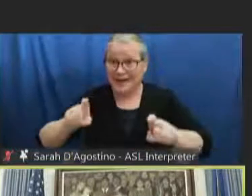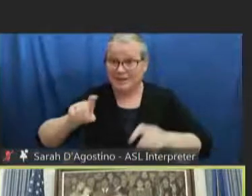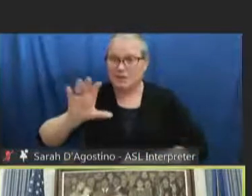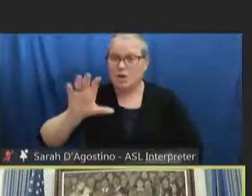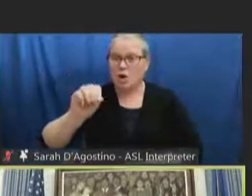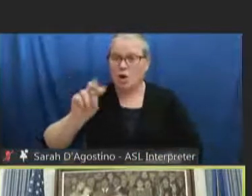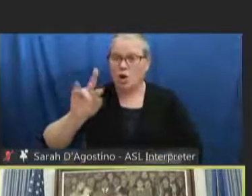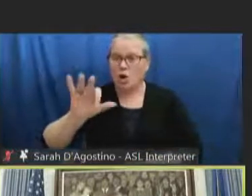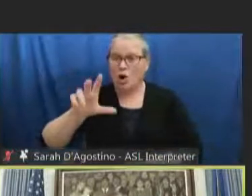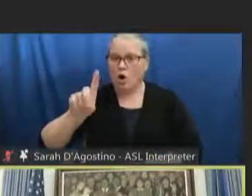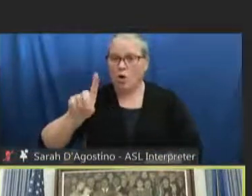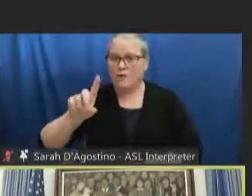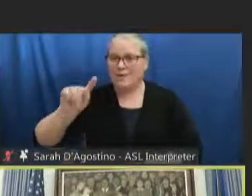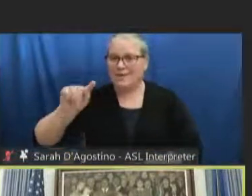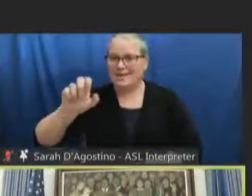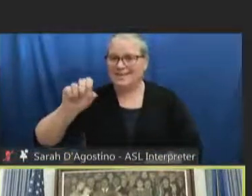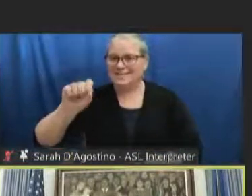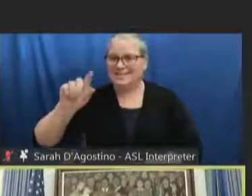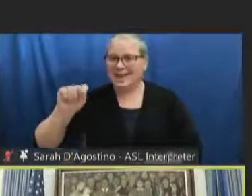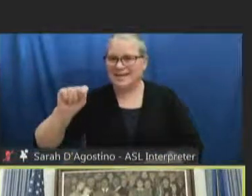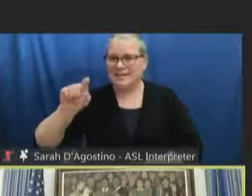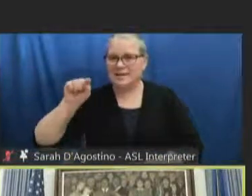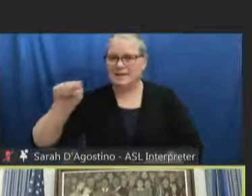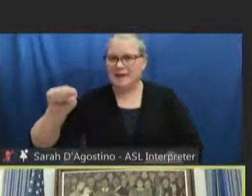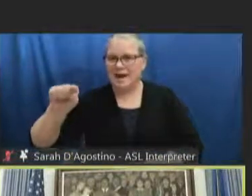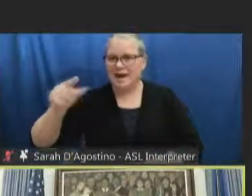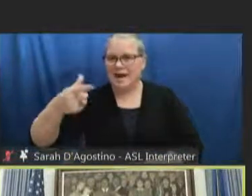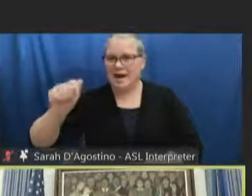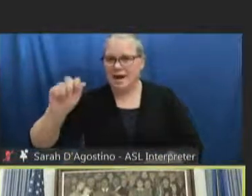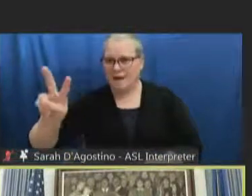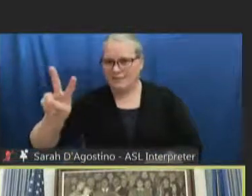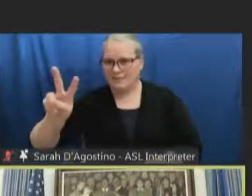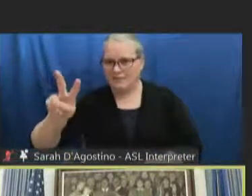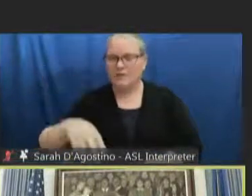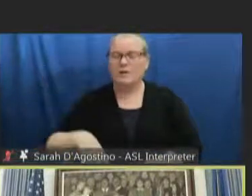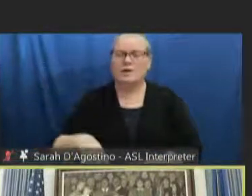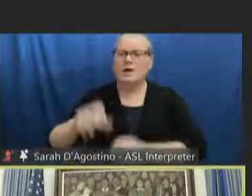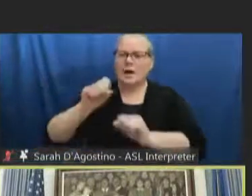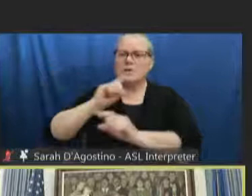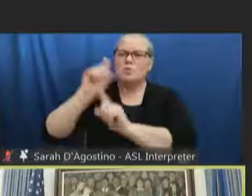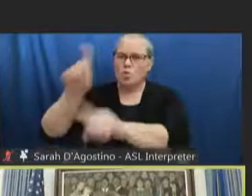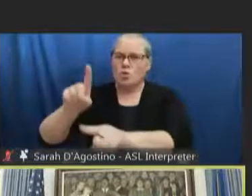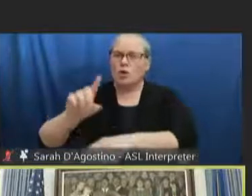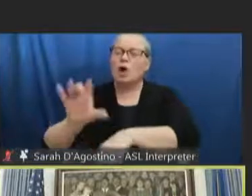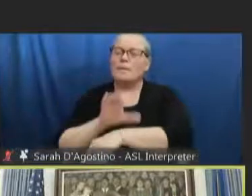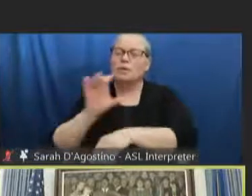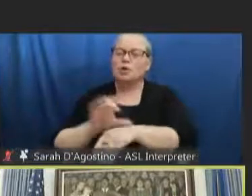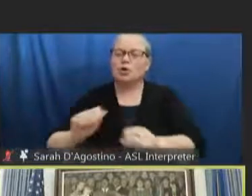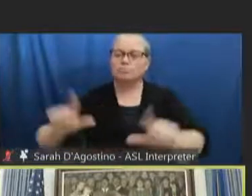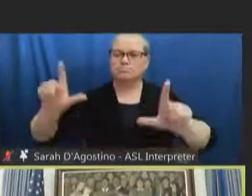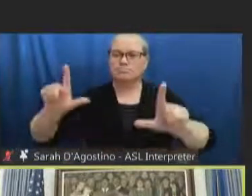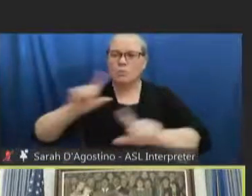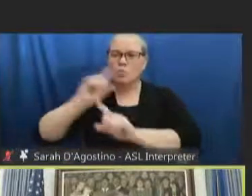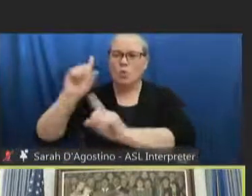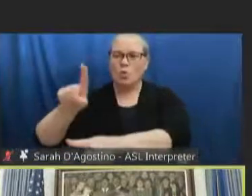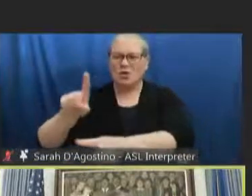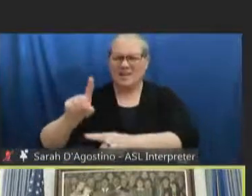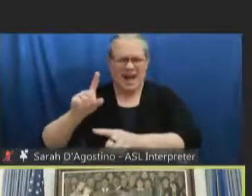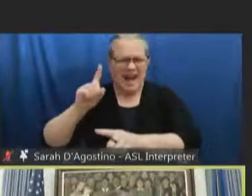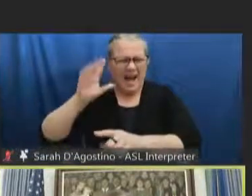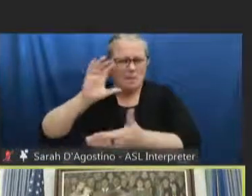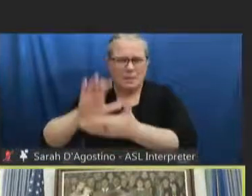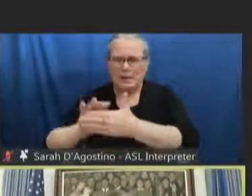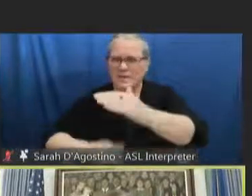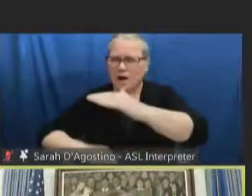I think you're going to be eligible to get up to 4 rapid tests. Go online. I can't promise you how fast they're going